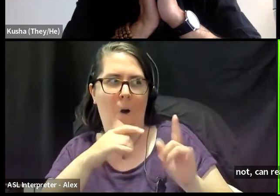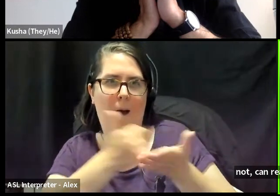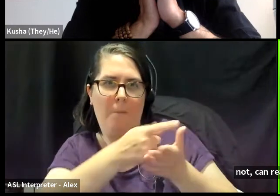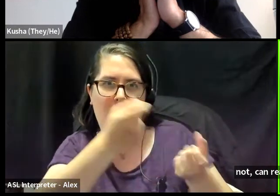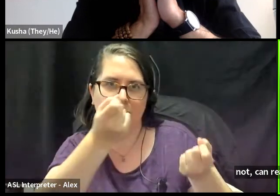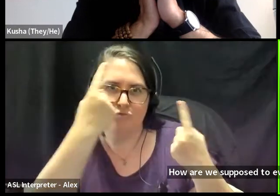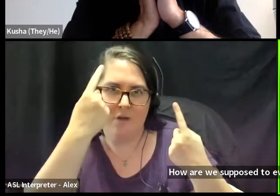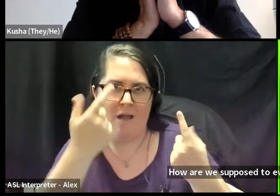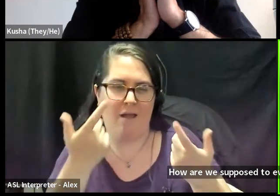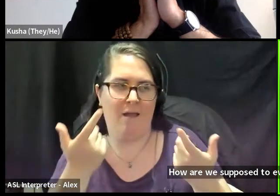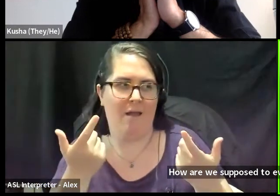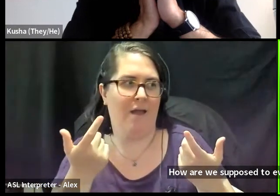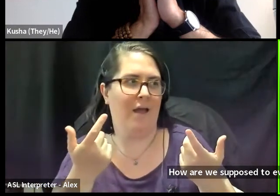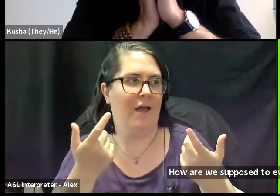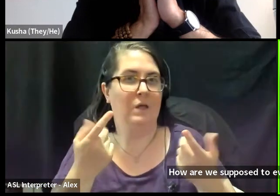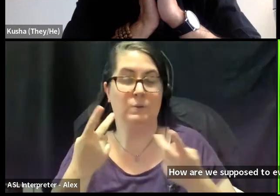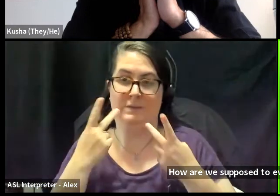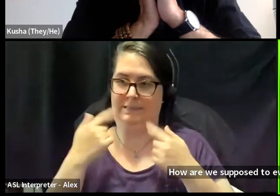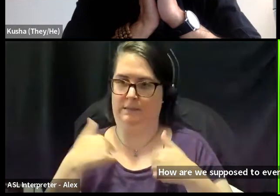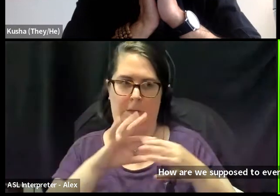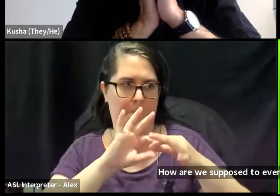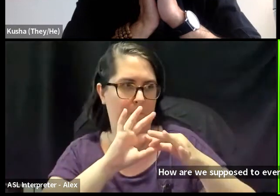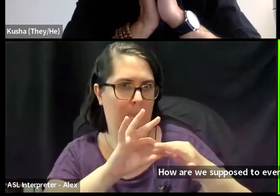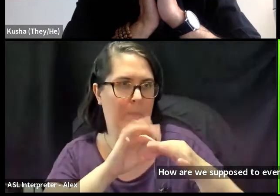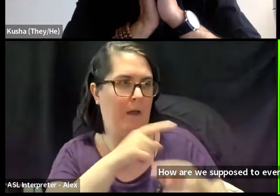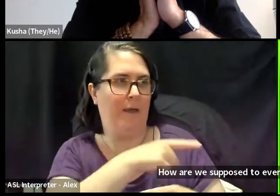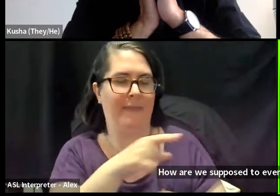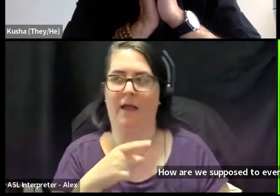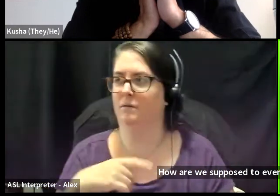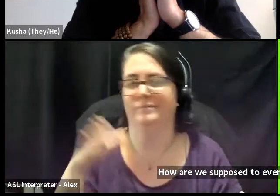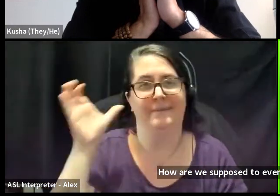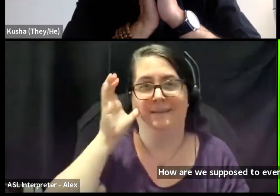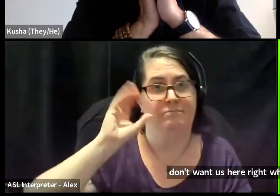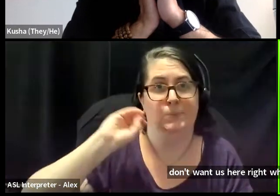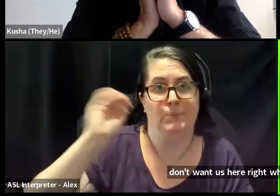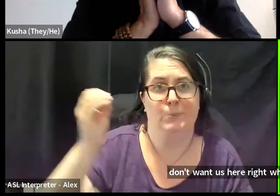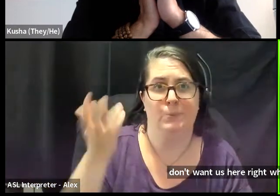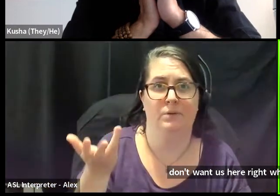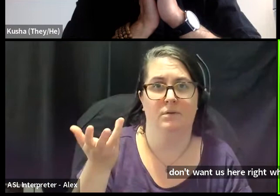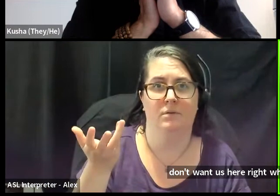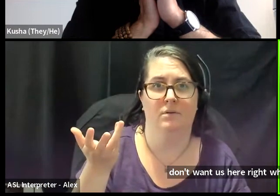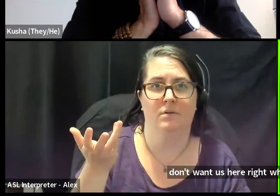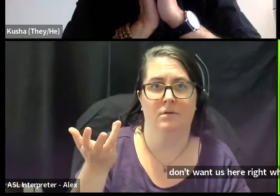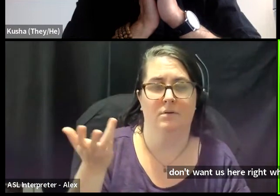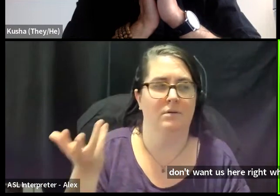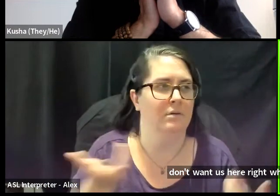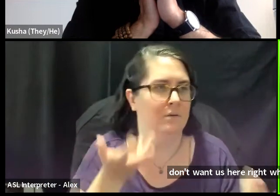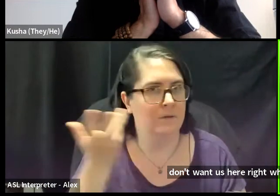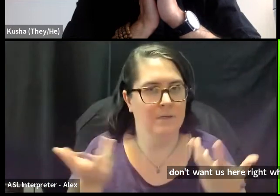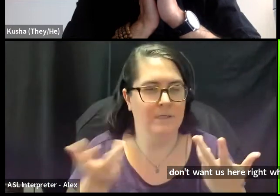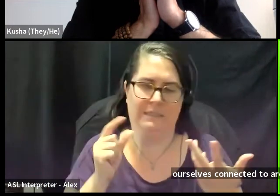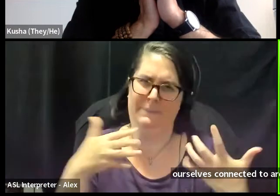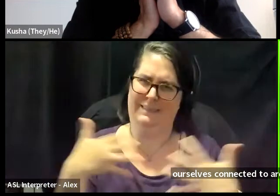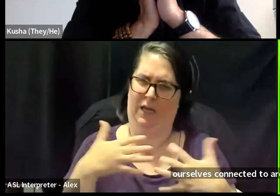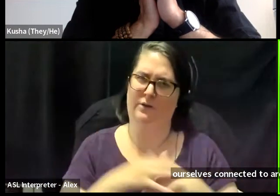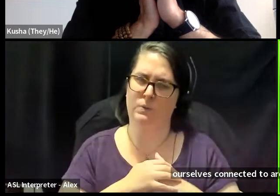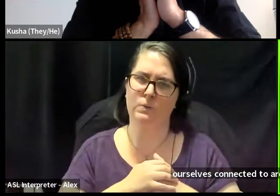When the people who we see ourselves connected to are not even able to hear us. Like that's, I think, the really scary part of it all.